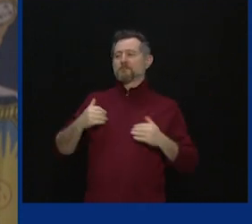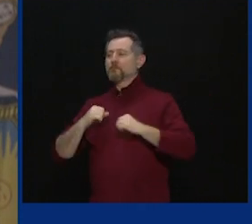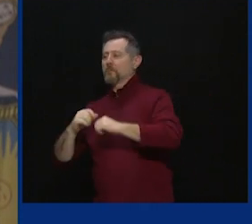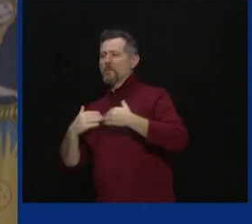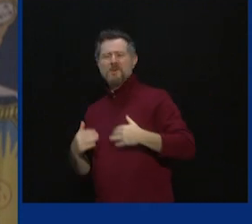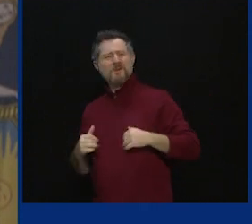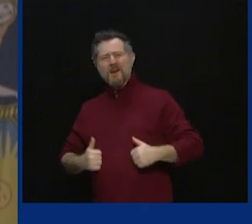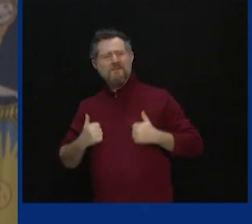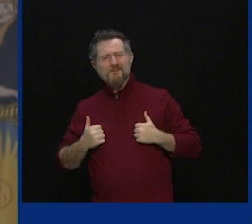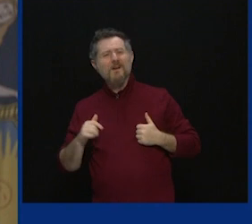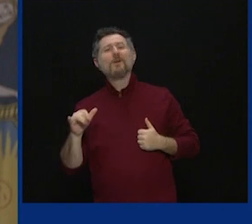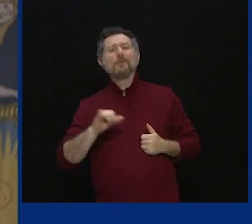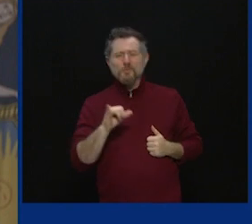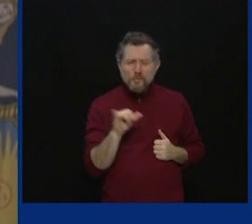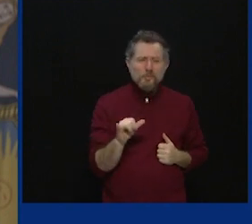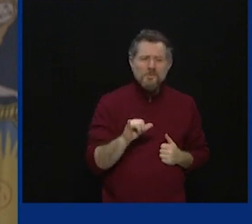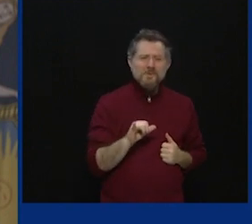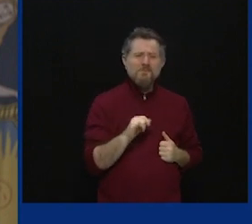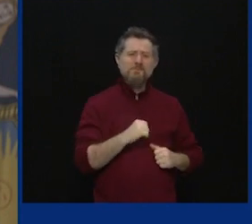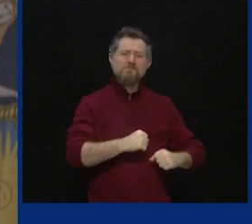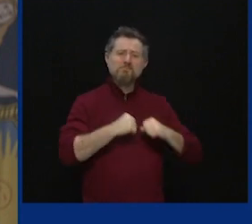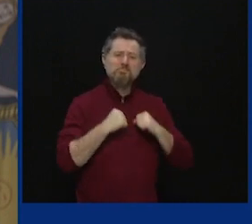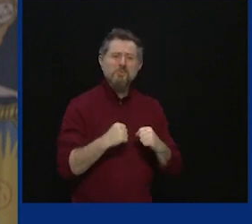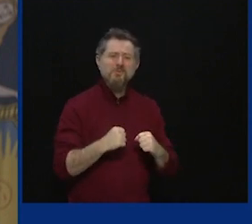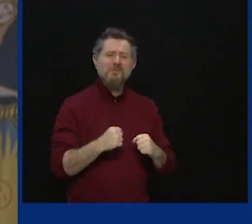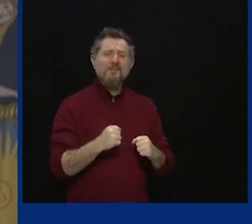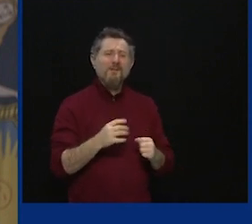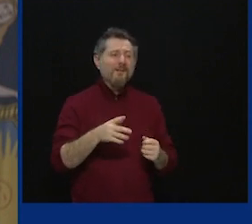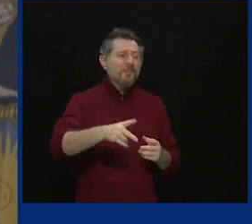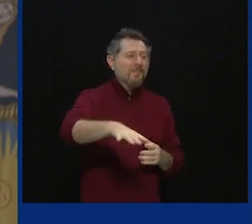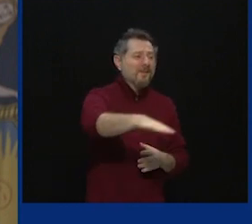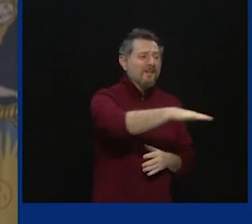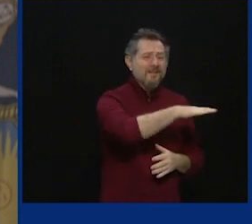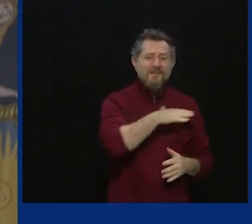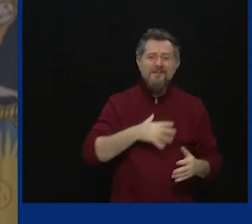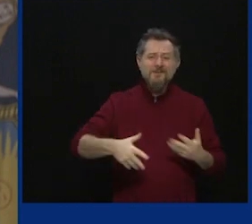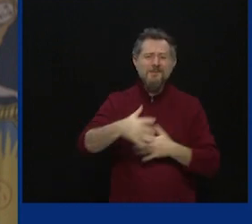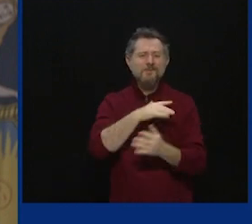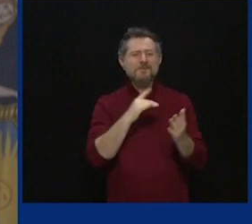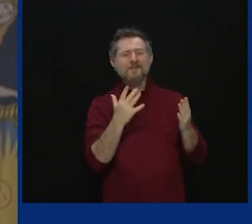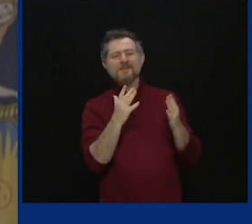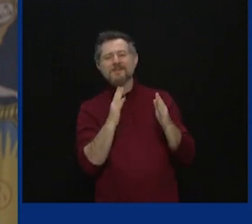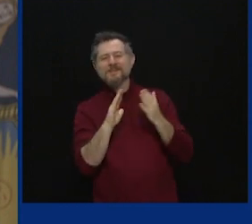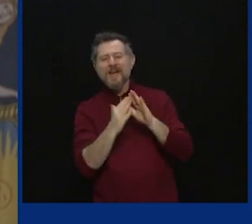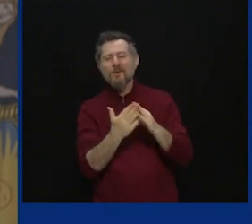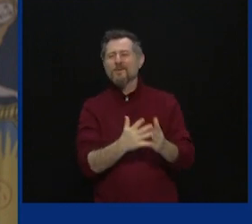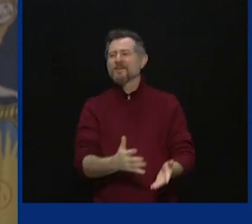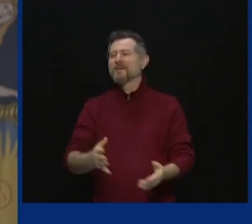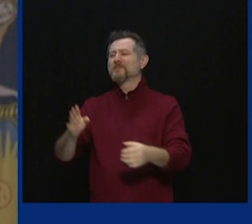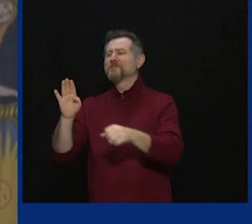of our downtowns, the life of our little businesses that are hurting already. I